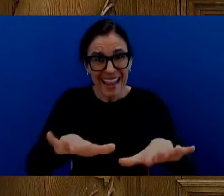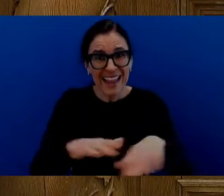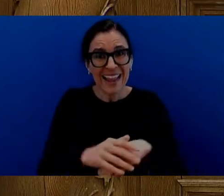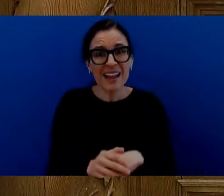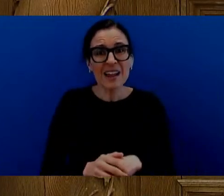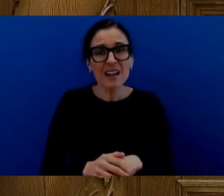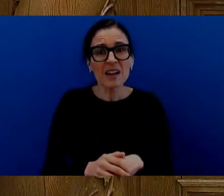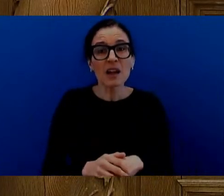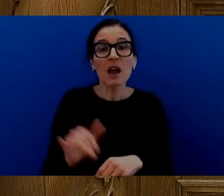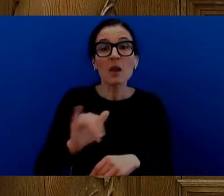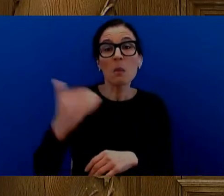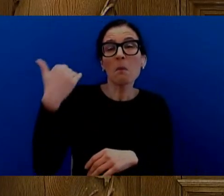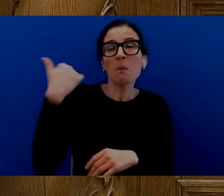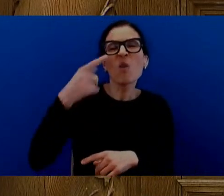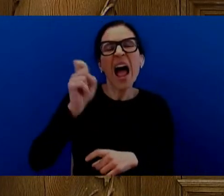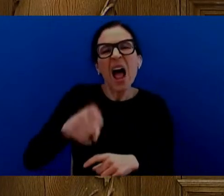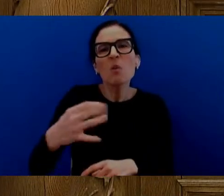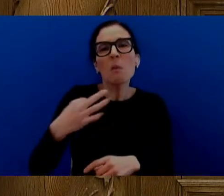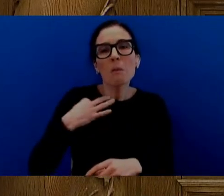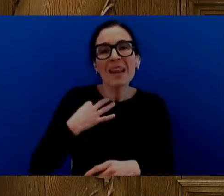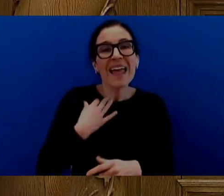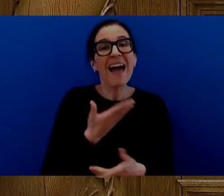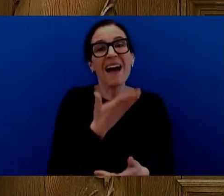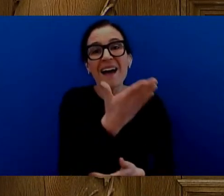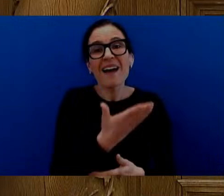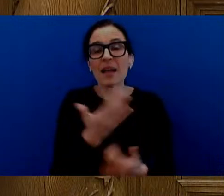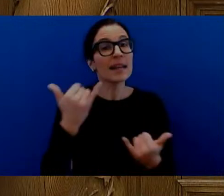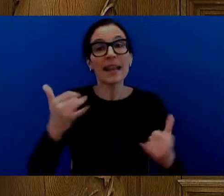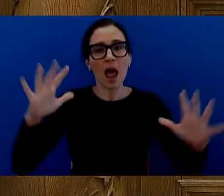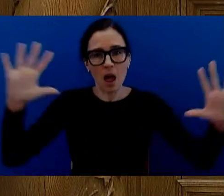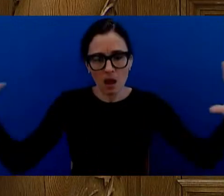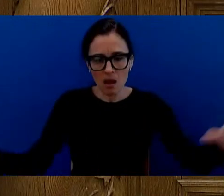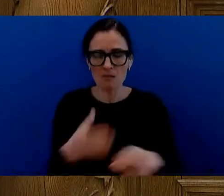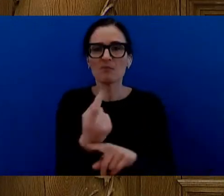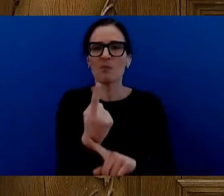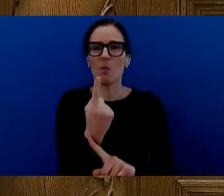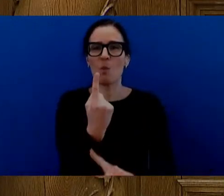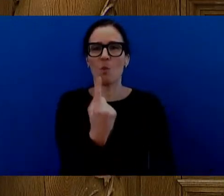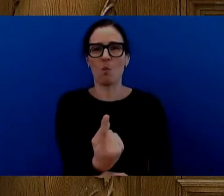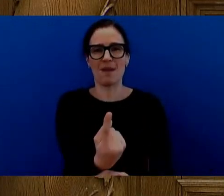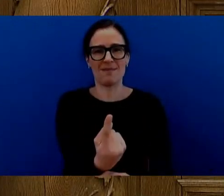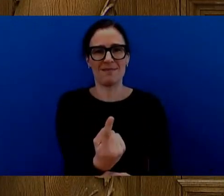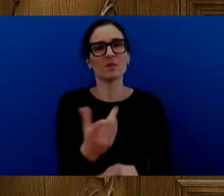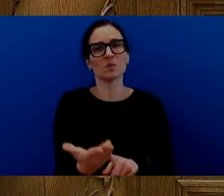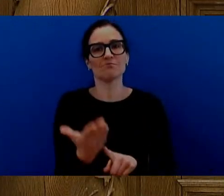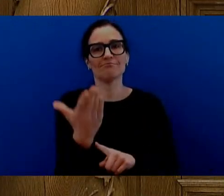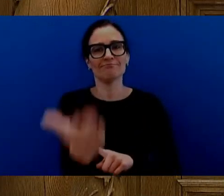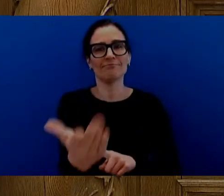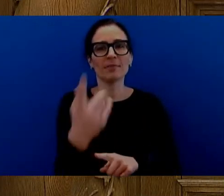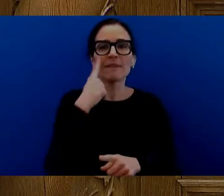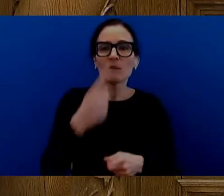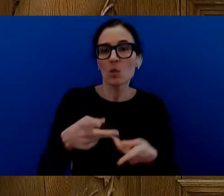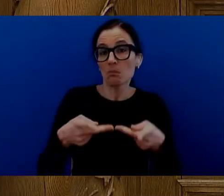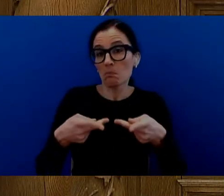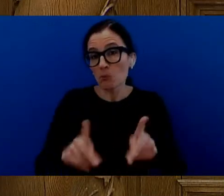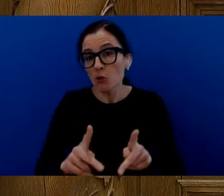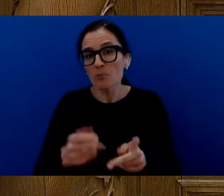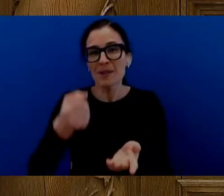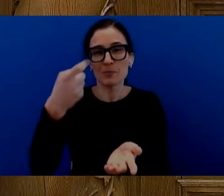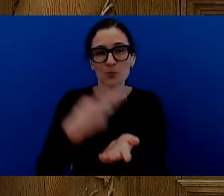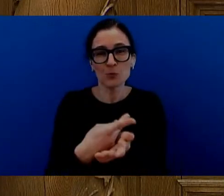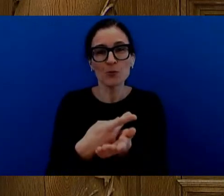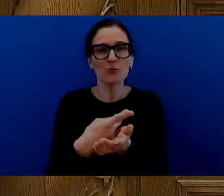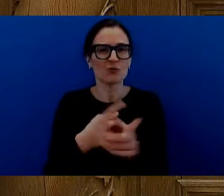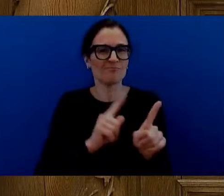in addition to other important electricity transmission projects, new wind, and solar. The BC